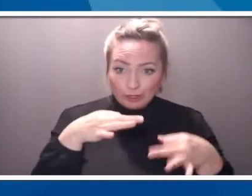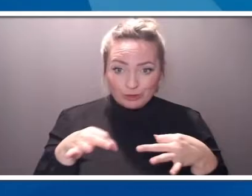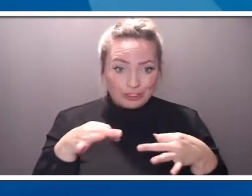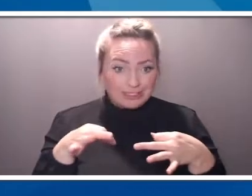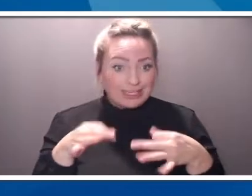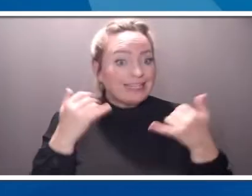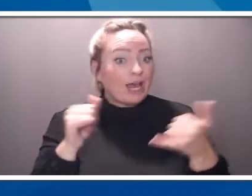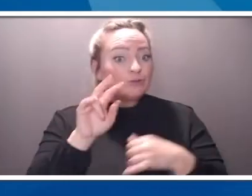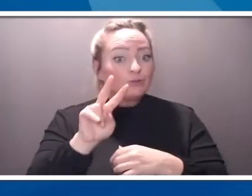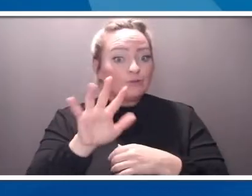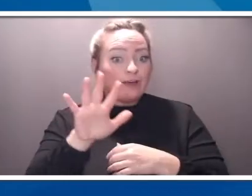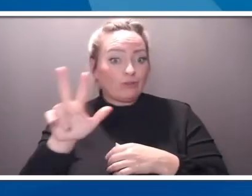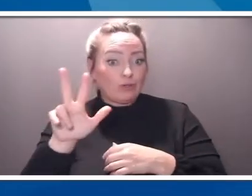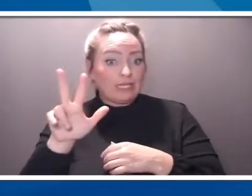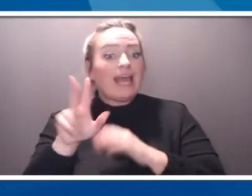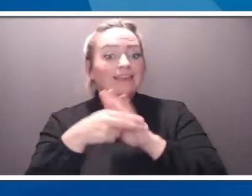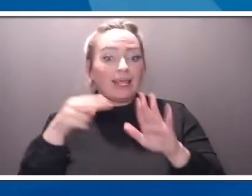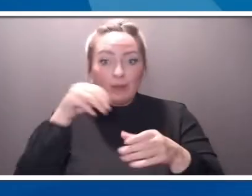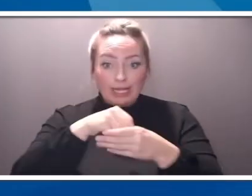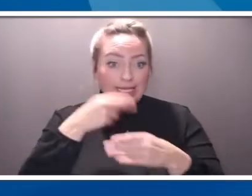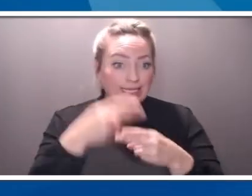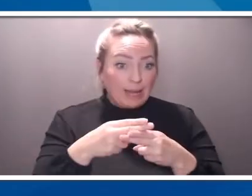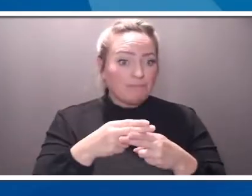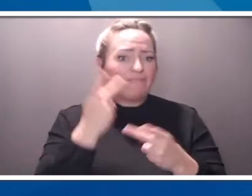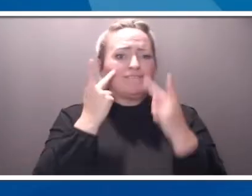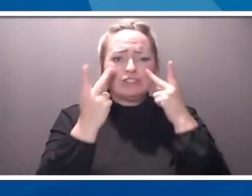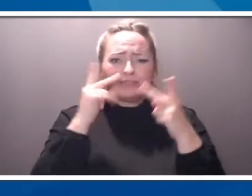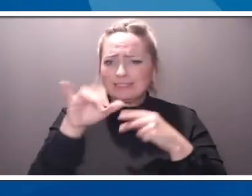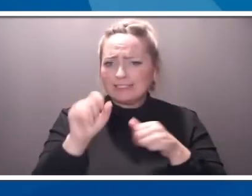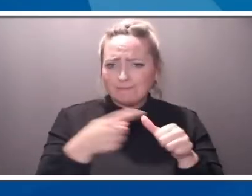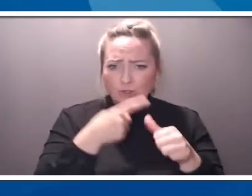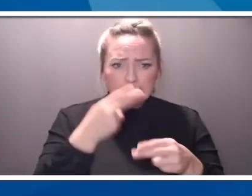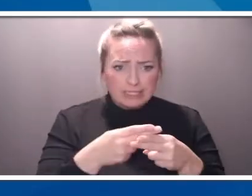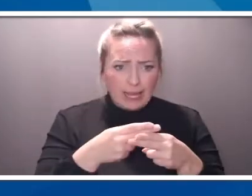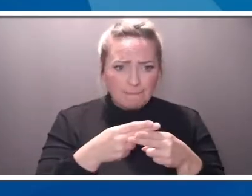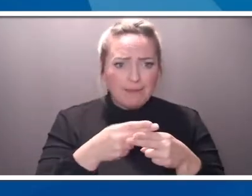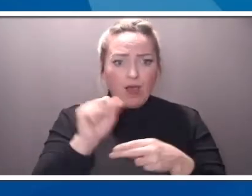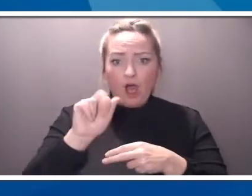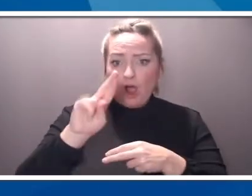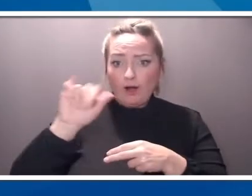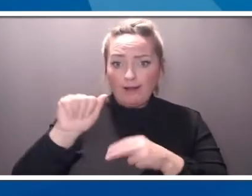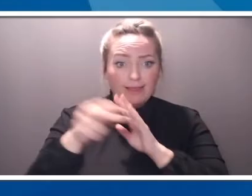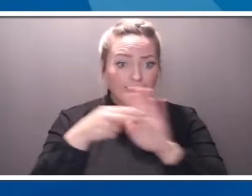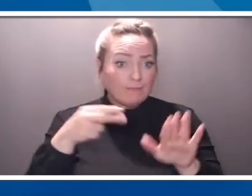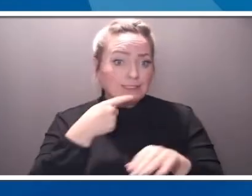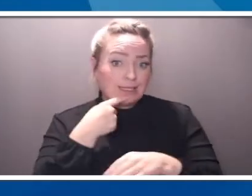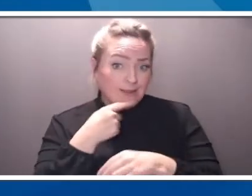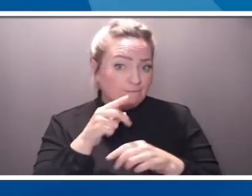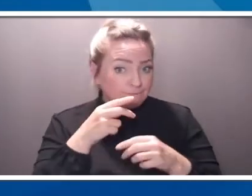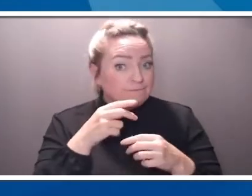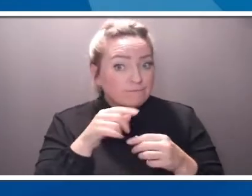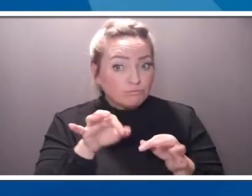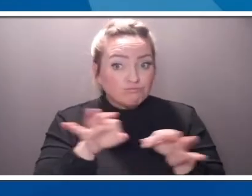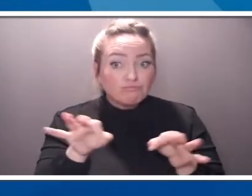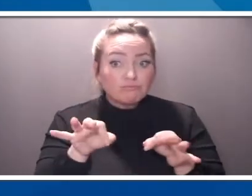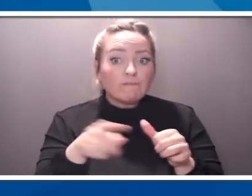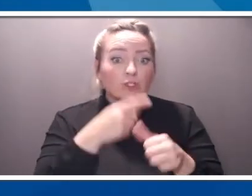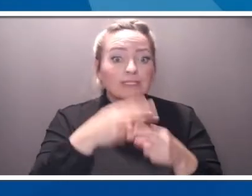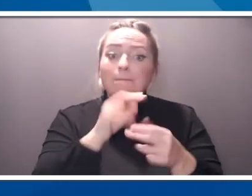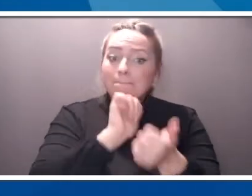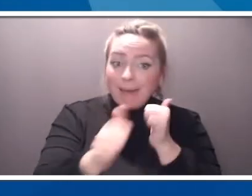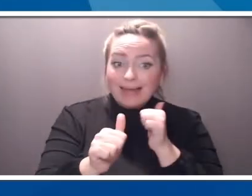332 labels or instructions. Now, 253 label in name. Yes, visually it says first name, and the ARIA label says first